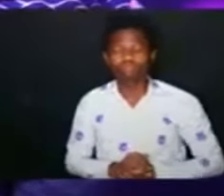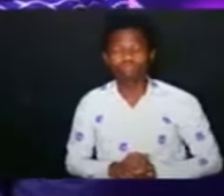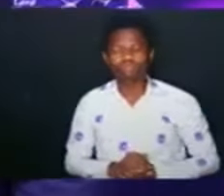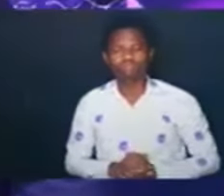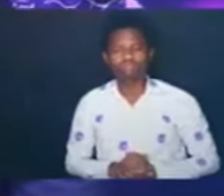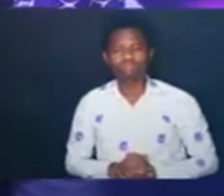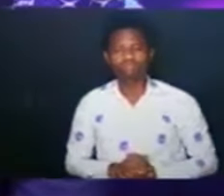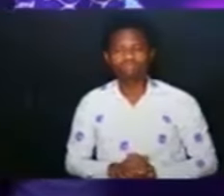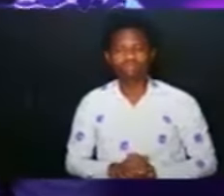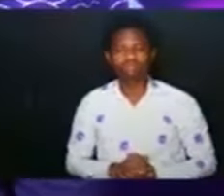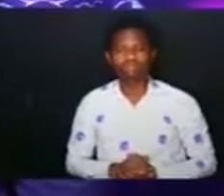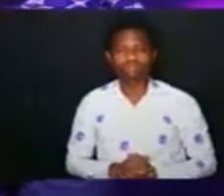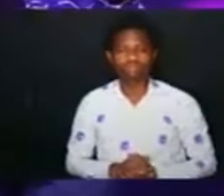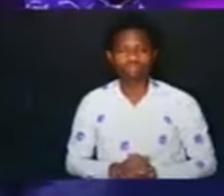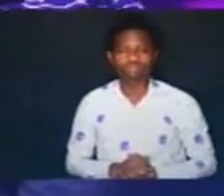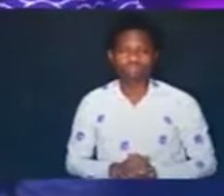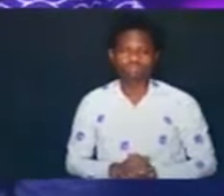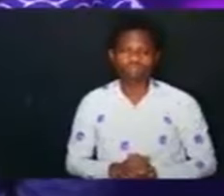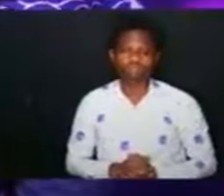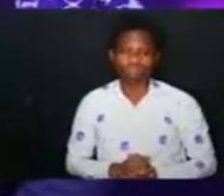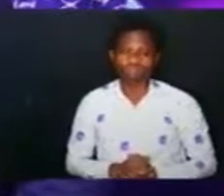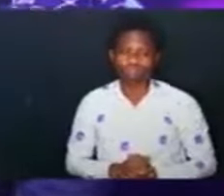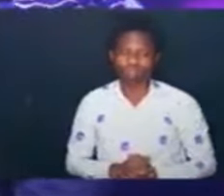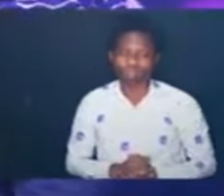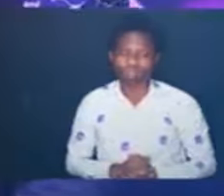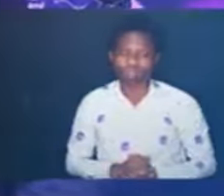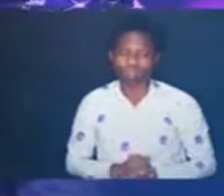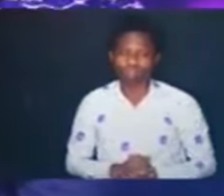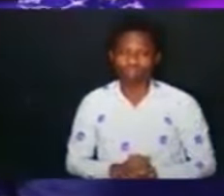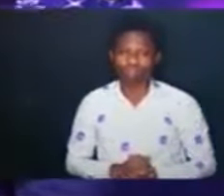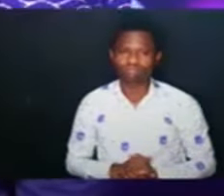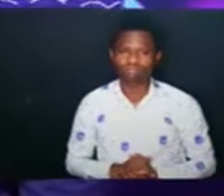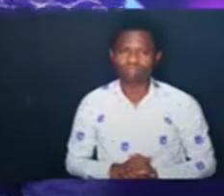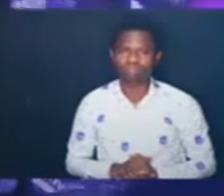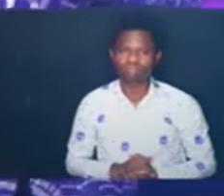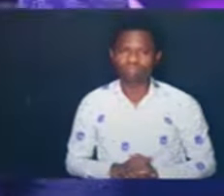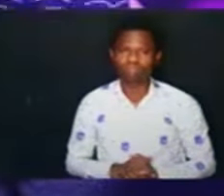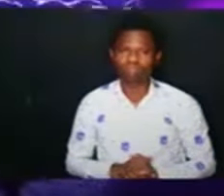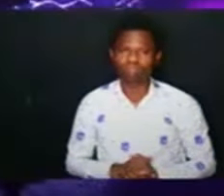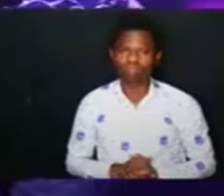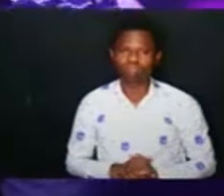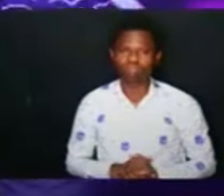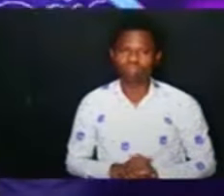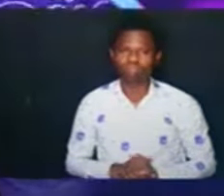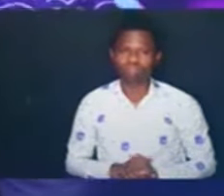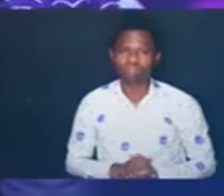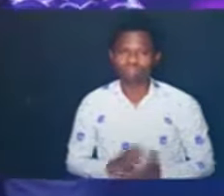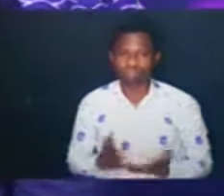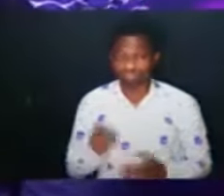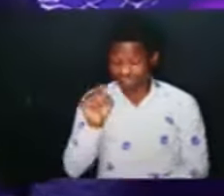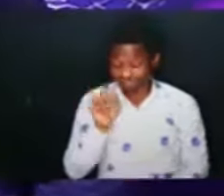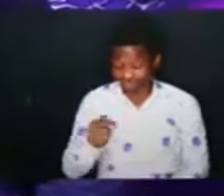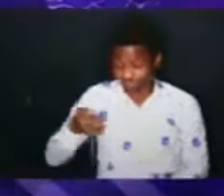Isra, ni a Bunua, a Tretre, a Siamu Enshira, ni Nufu, any of Nomu Enshira, Enshirao. Now, verse